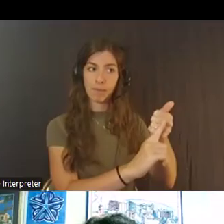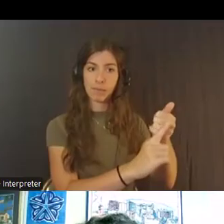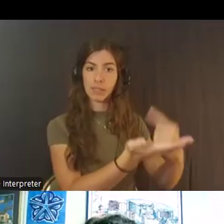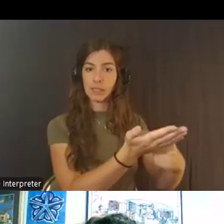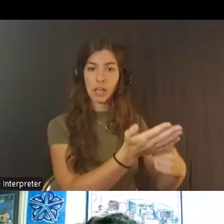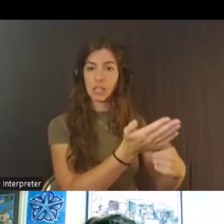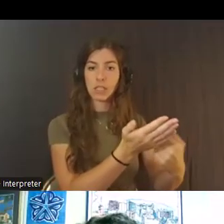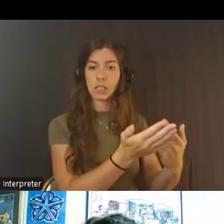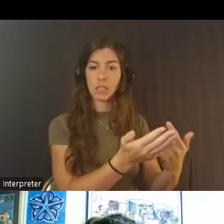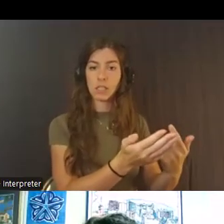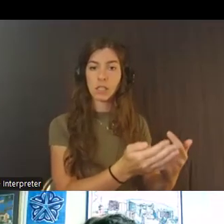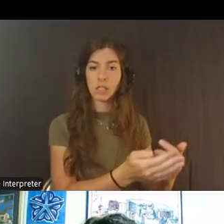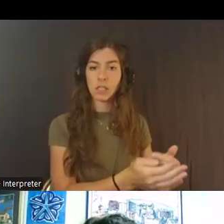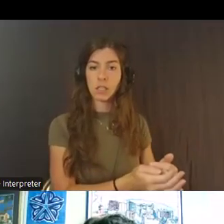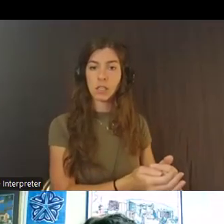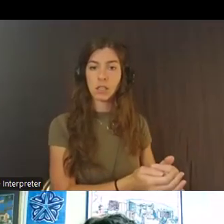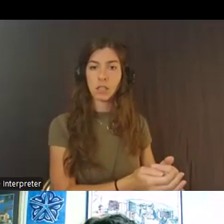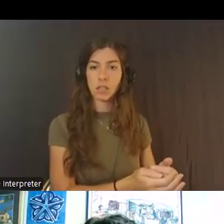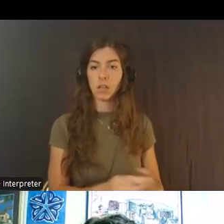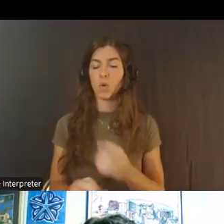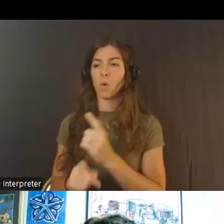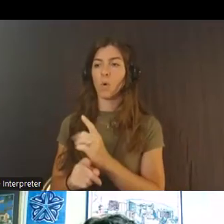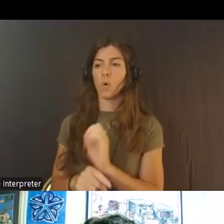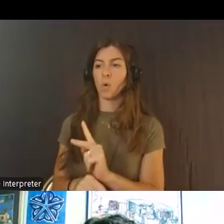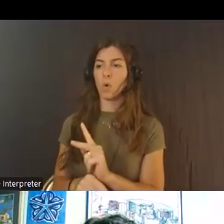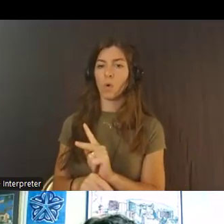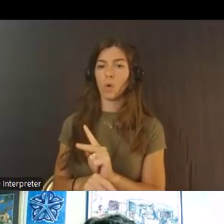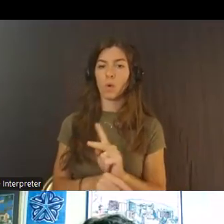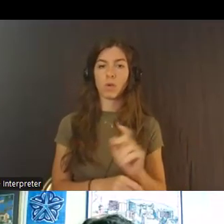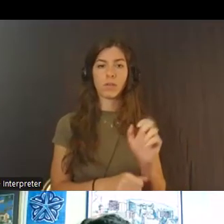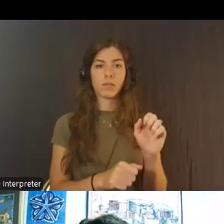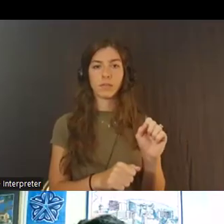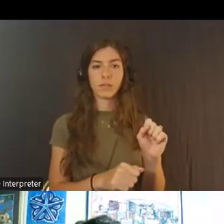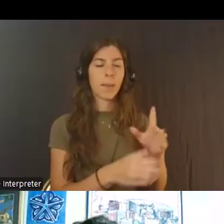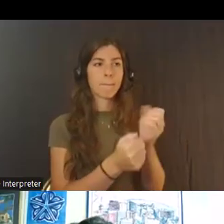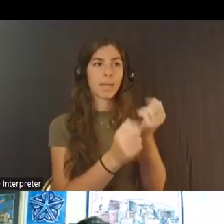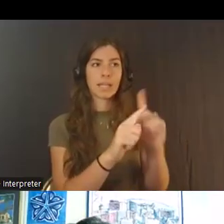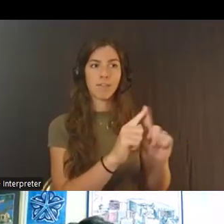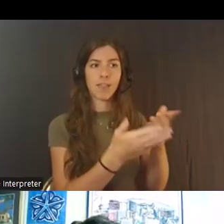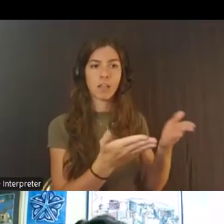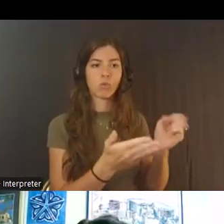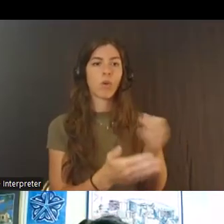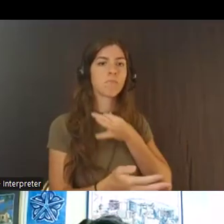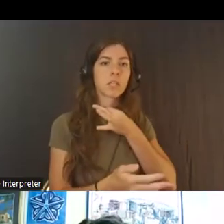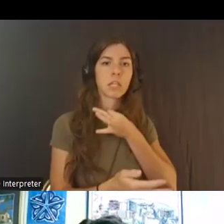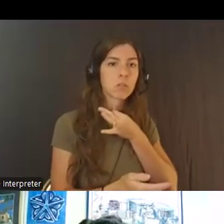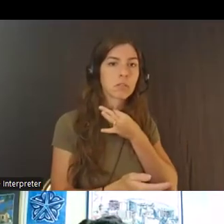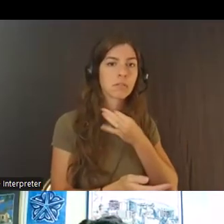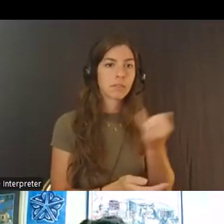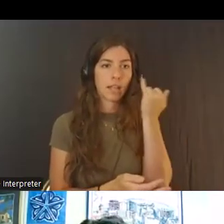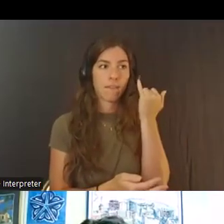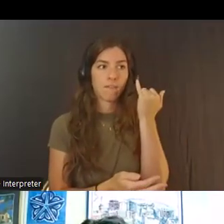how. Right. Okay. Mission some work from people and various other things. So I just was curious if it was funneling